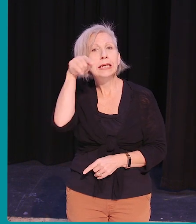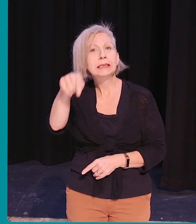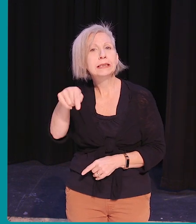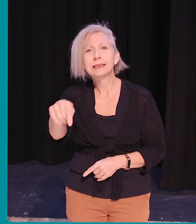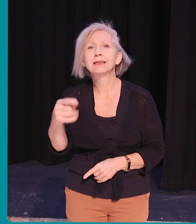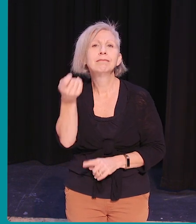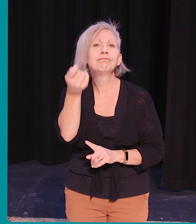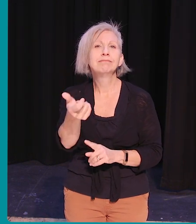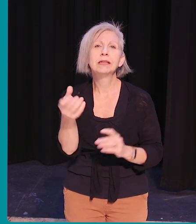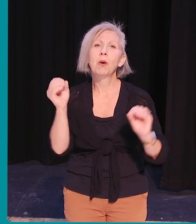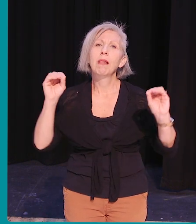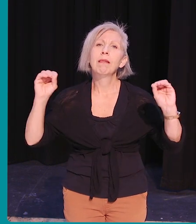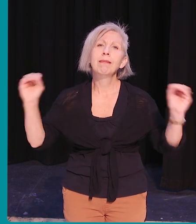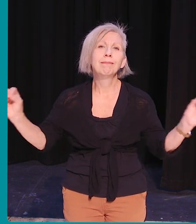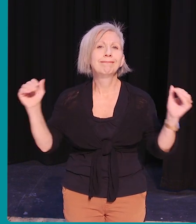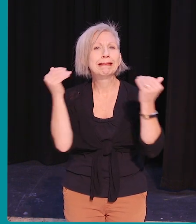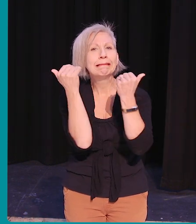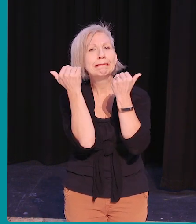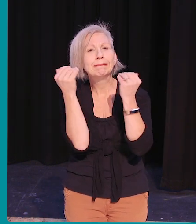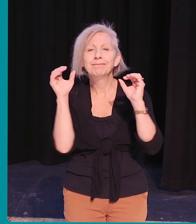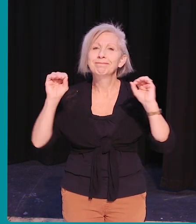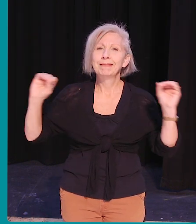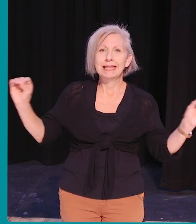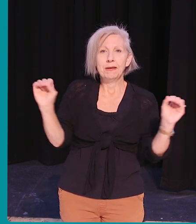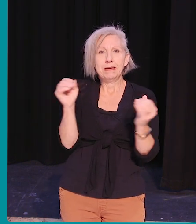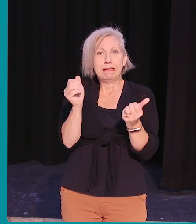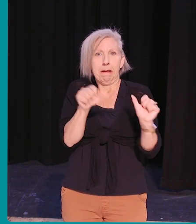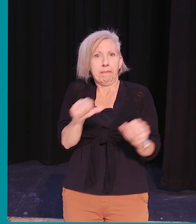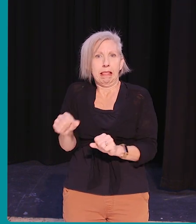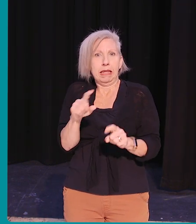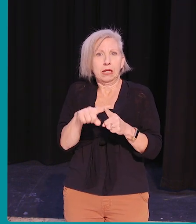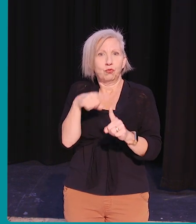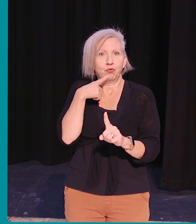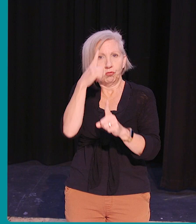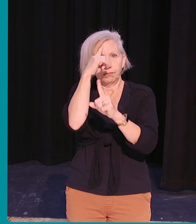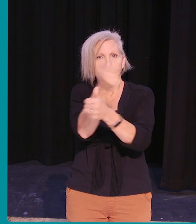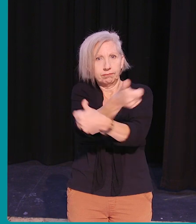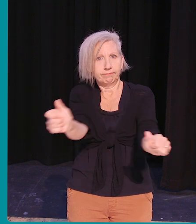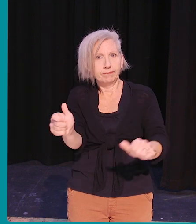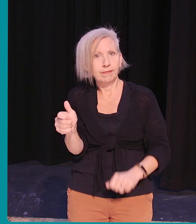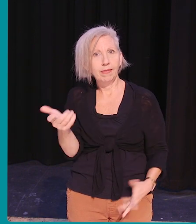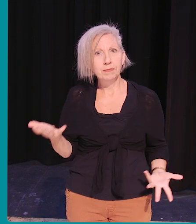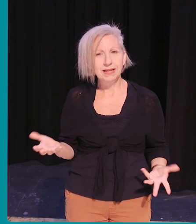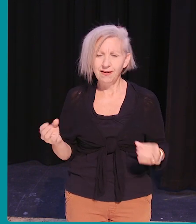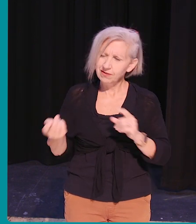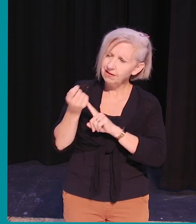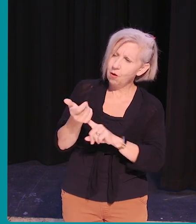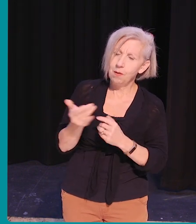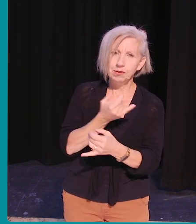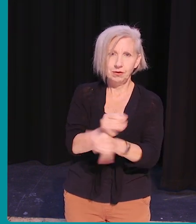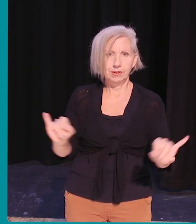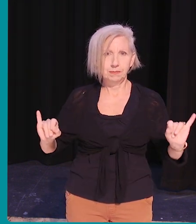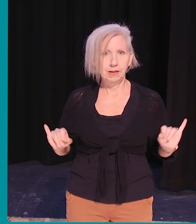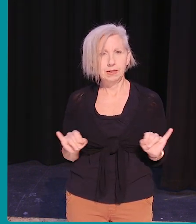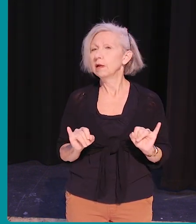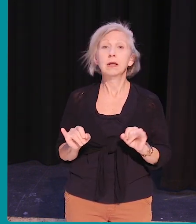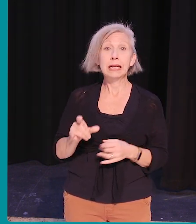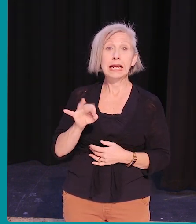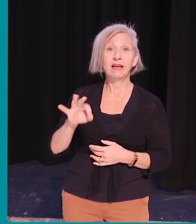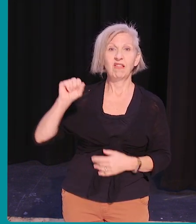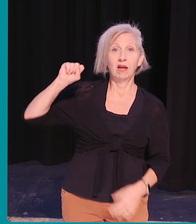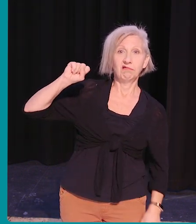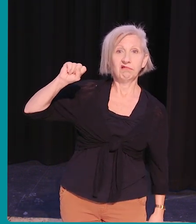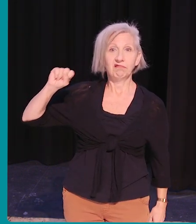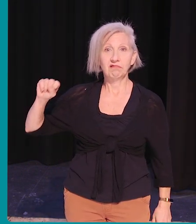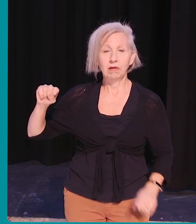young people, right? They're told what to do almost every minute of every day, pre-K all the way through 12th grade. And when they push back, they don't do what we want, right?